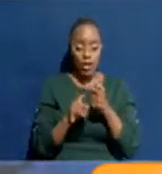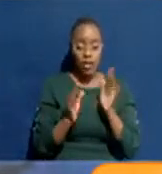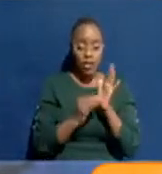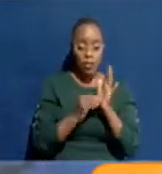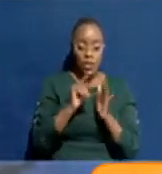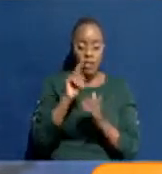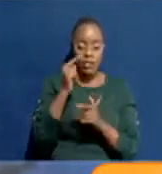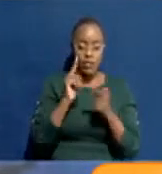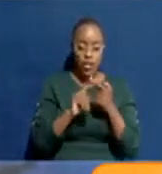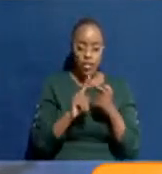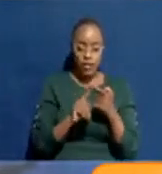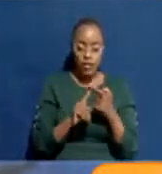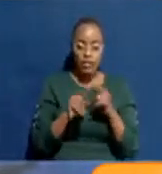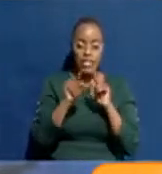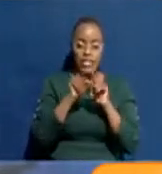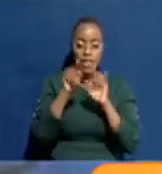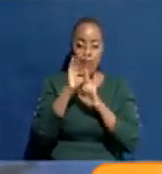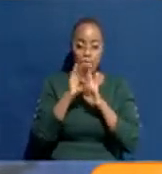first of all, as a program.